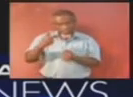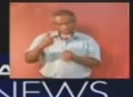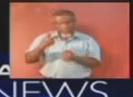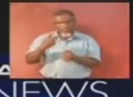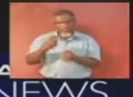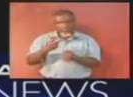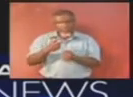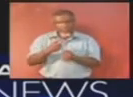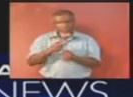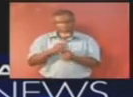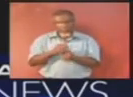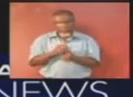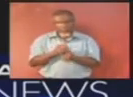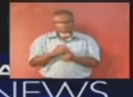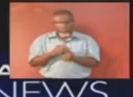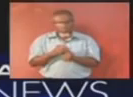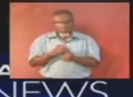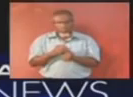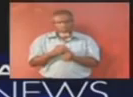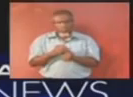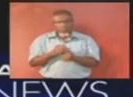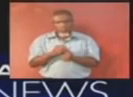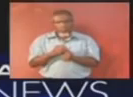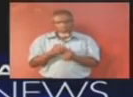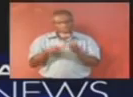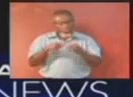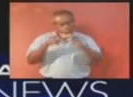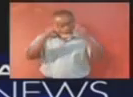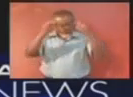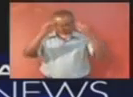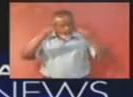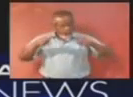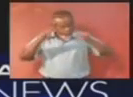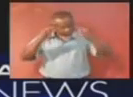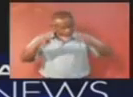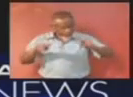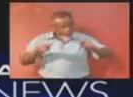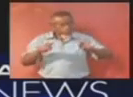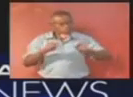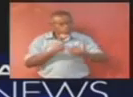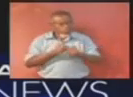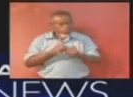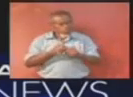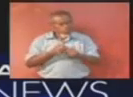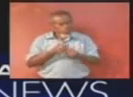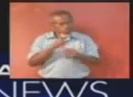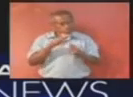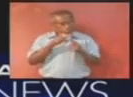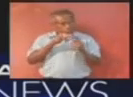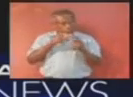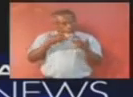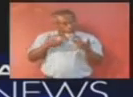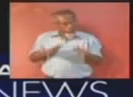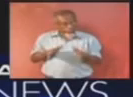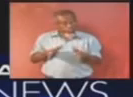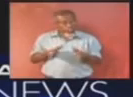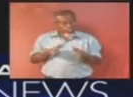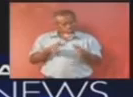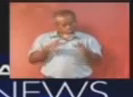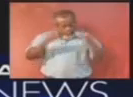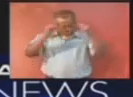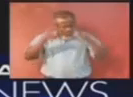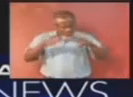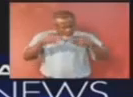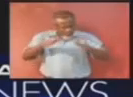to do with the testing. People saying that while they take their COVID-19 tests, some are waiting up to 5